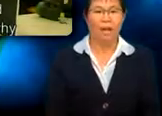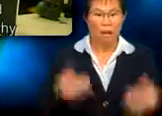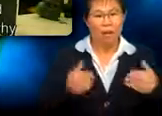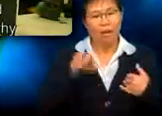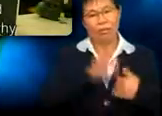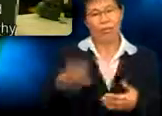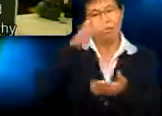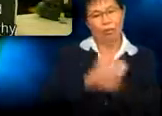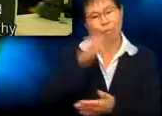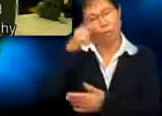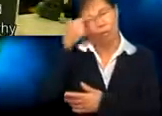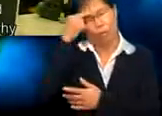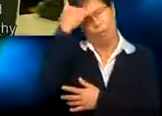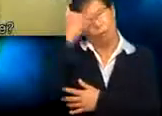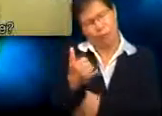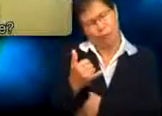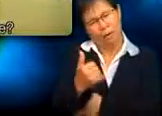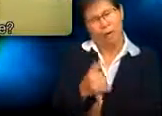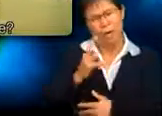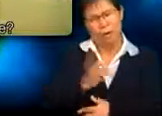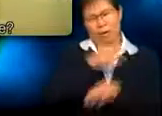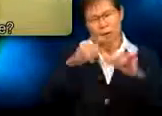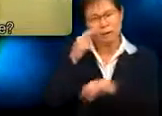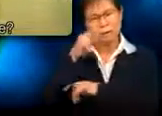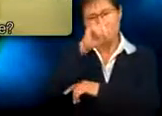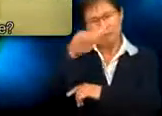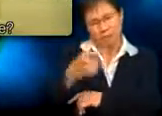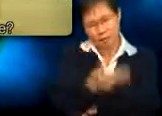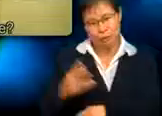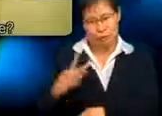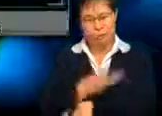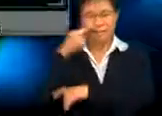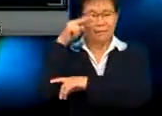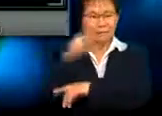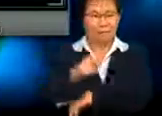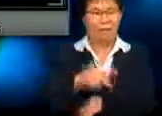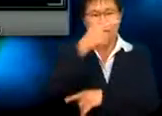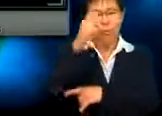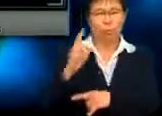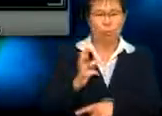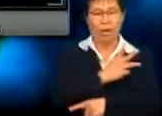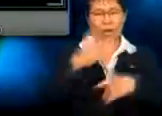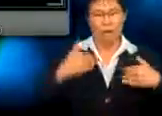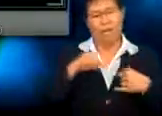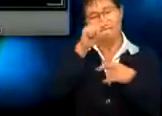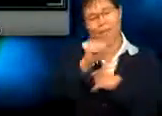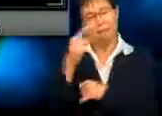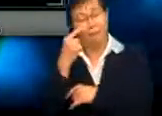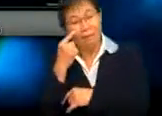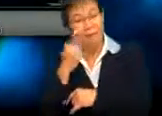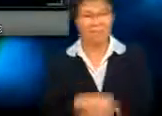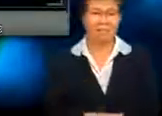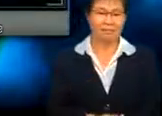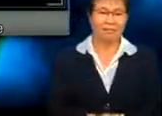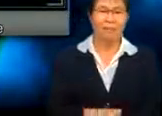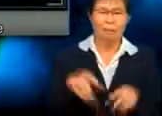Have you ever stopped and wondered why we are able to see the things we see? It's because we have a little